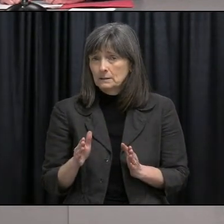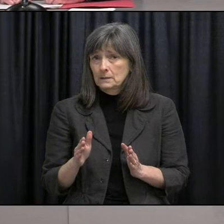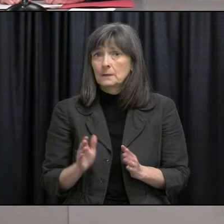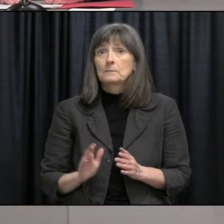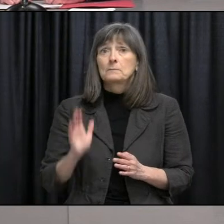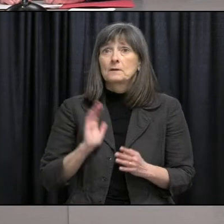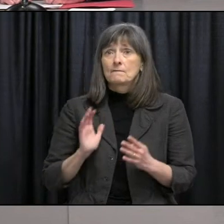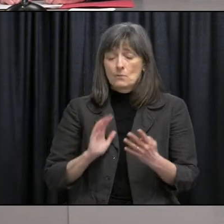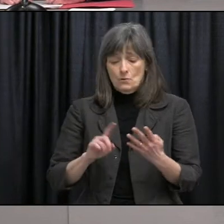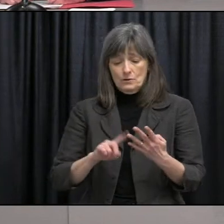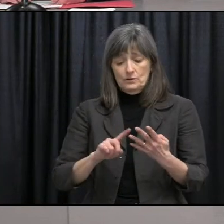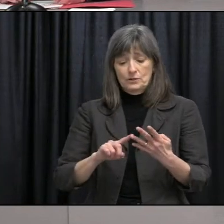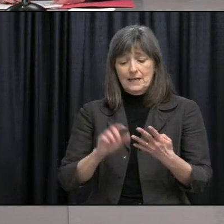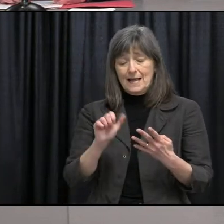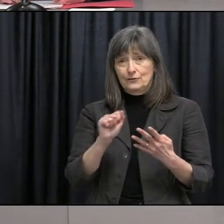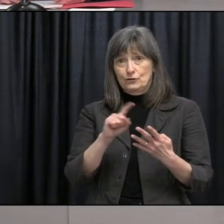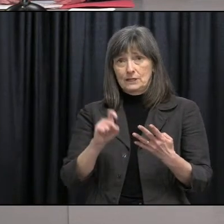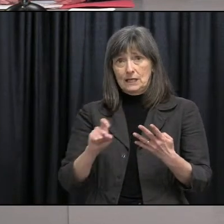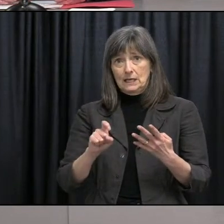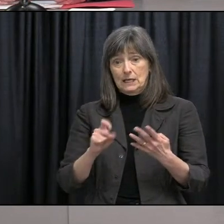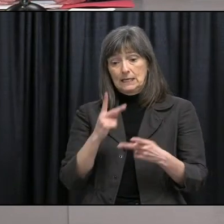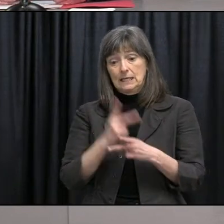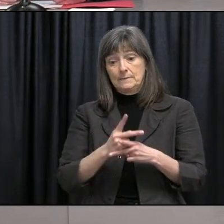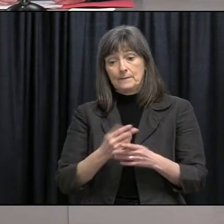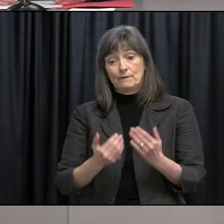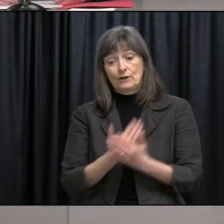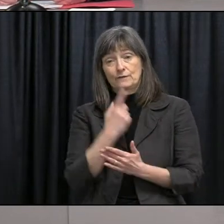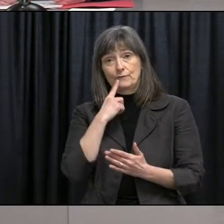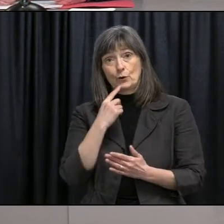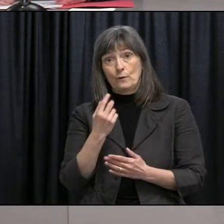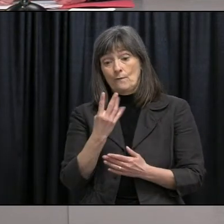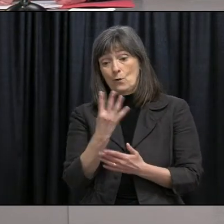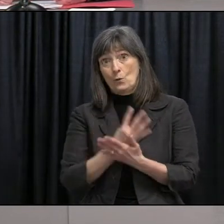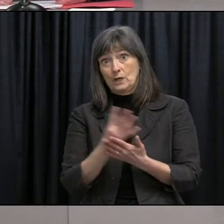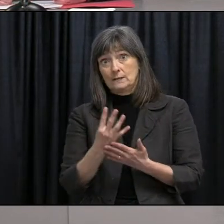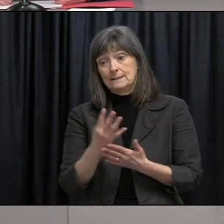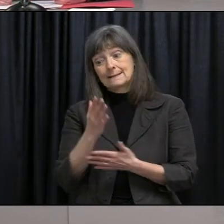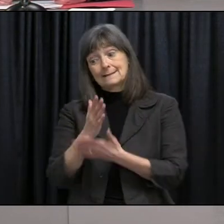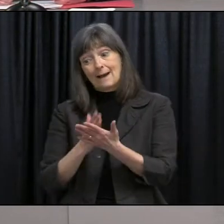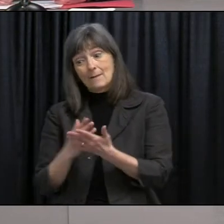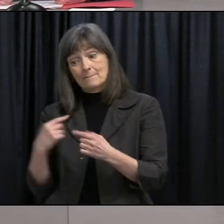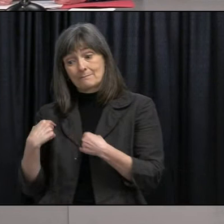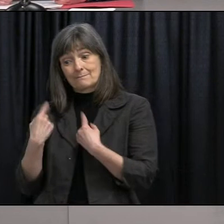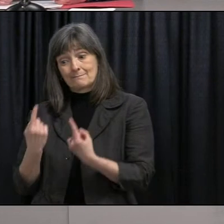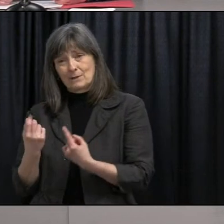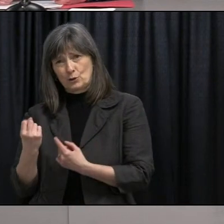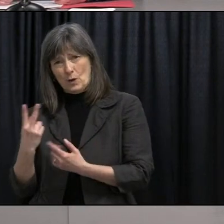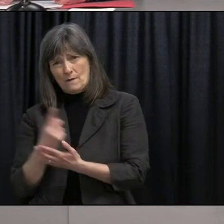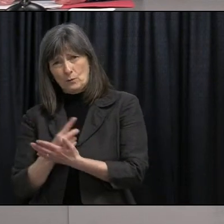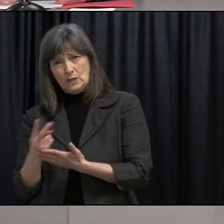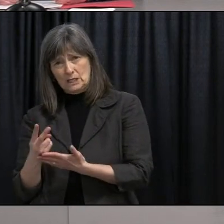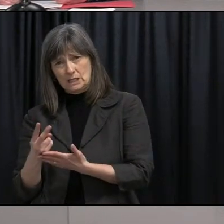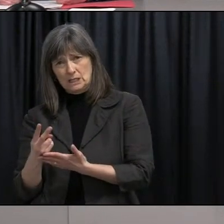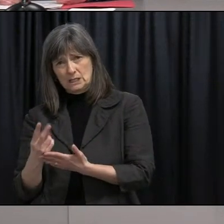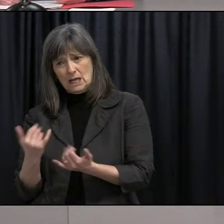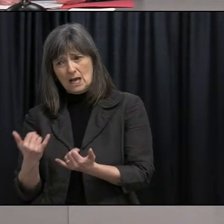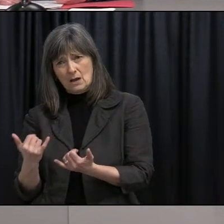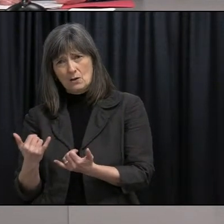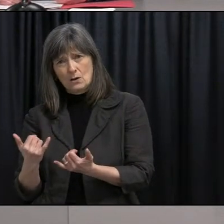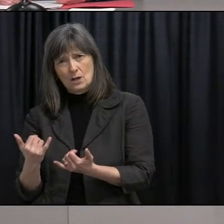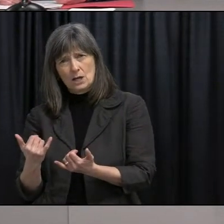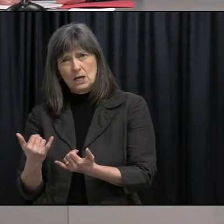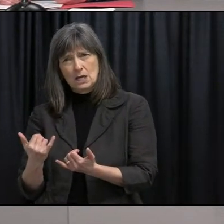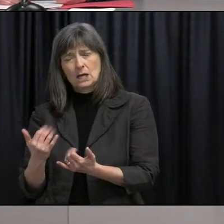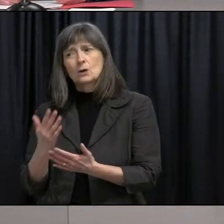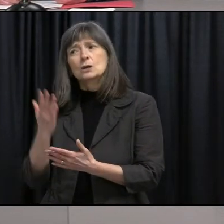4 weeks. There is some research suggesting 12 weeks. I'm getting a lot of questions from people asking why they